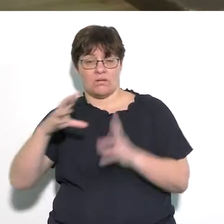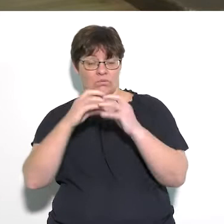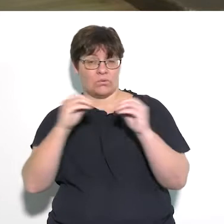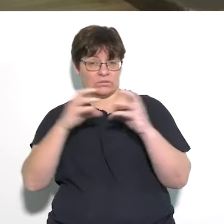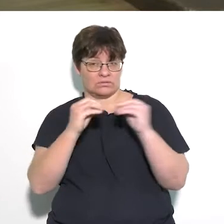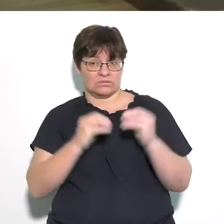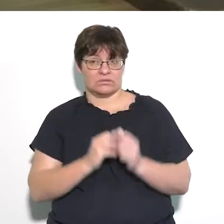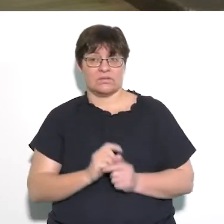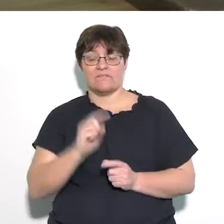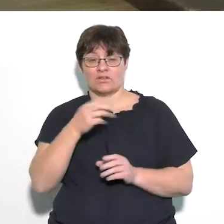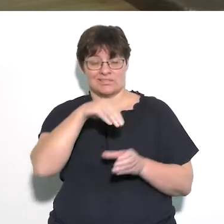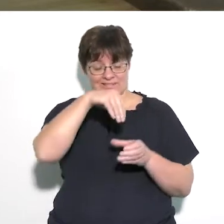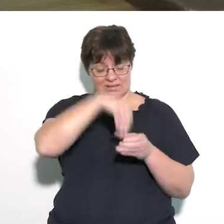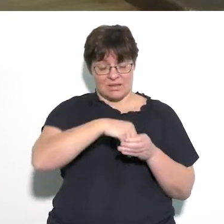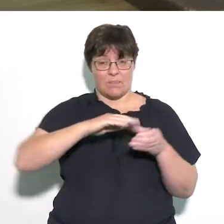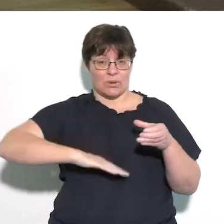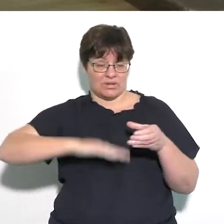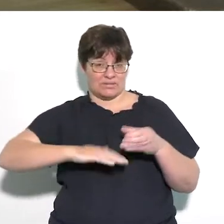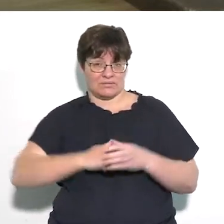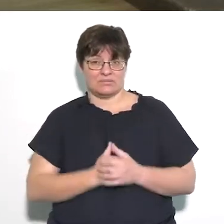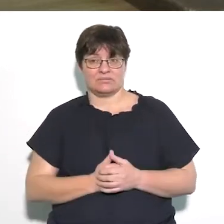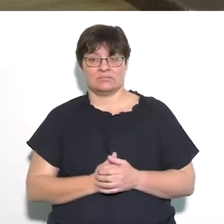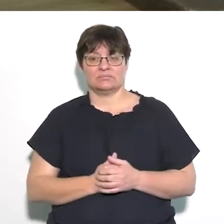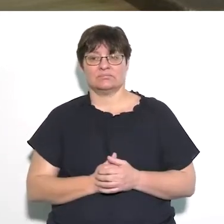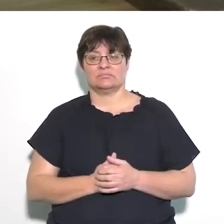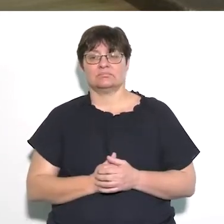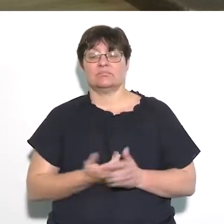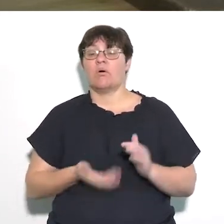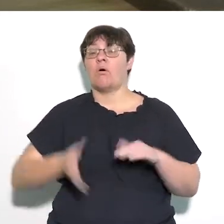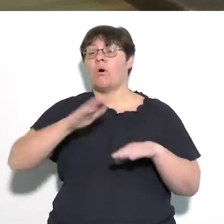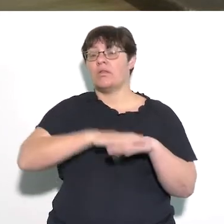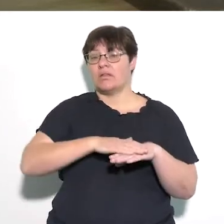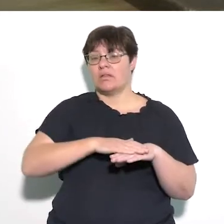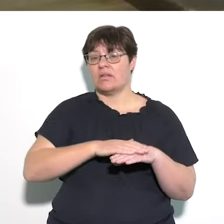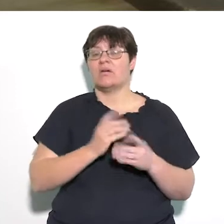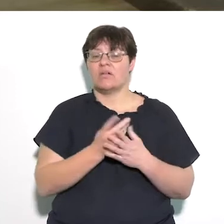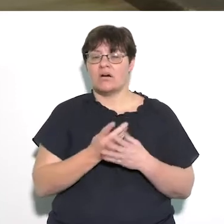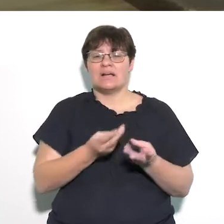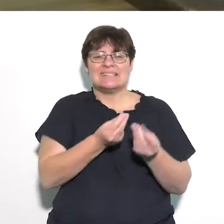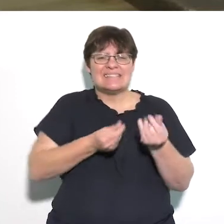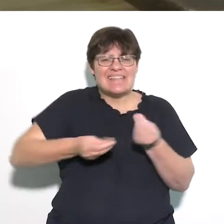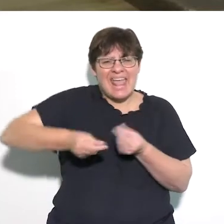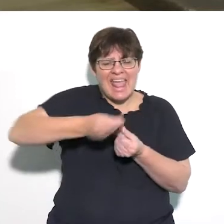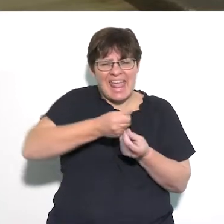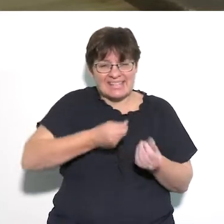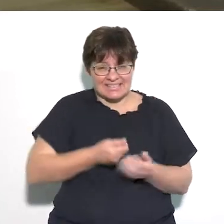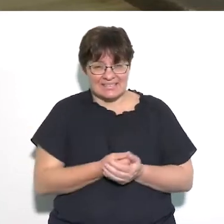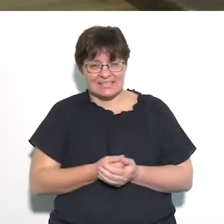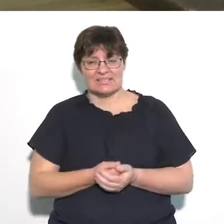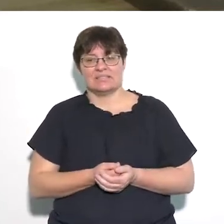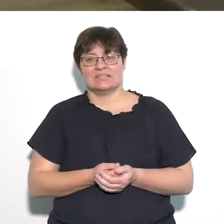the finest layer, so it needs to be at the bottom. On top of that, I'm going to put a layer of fine